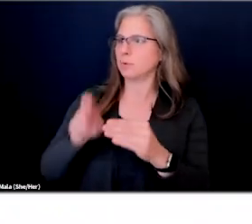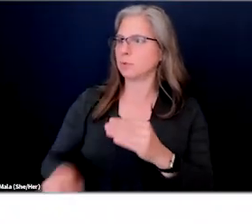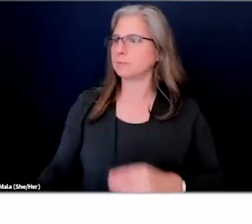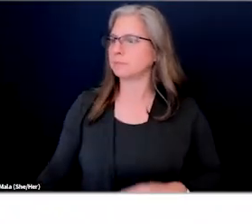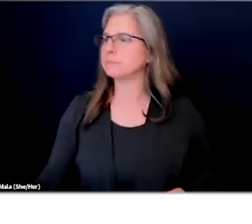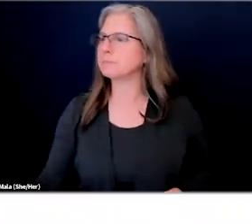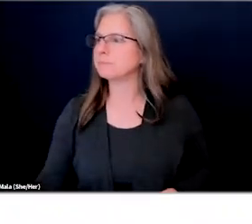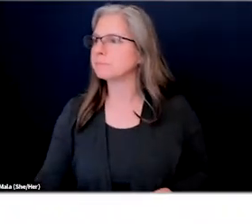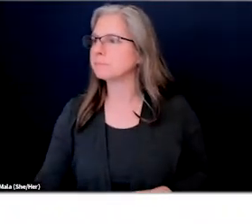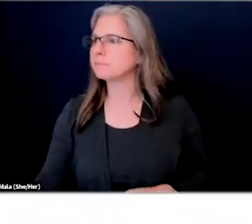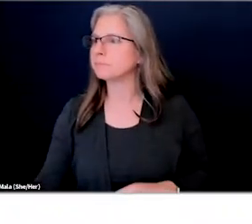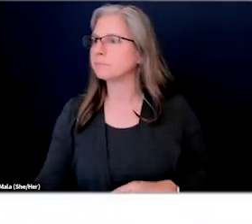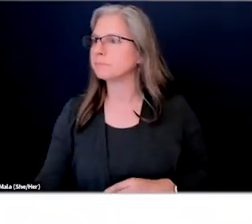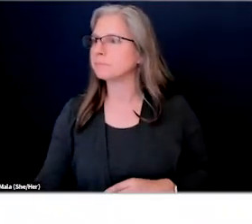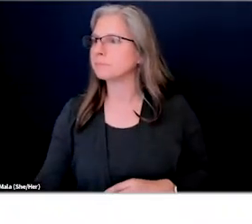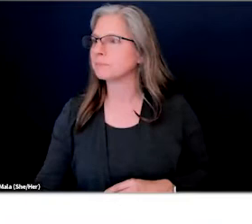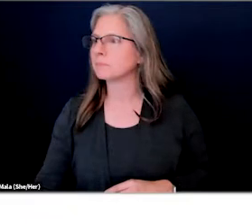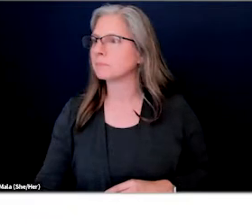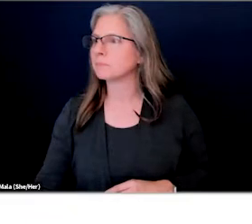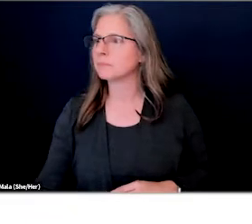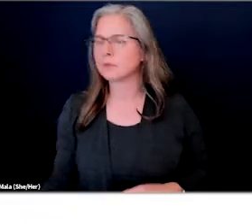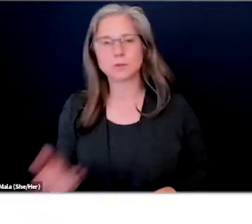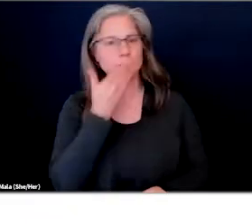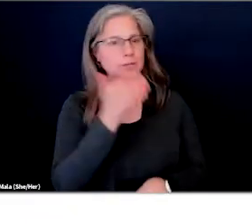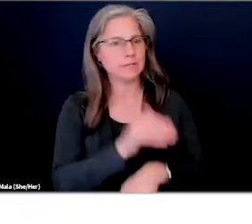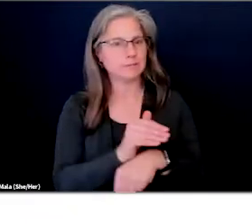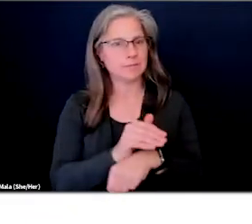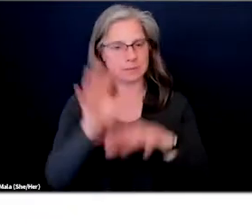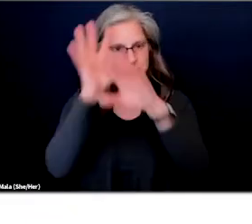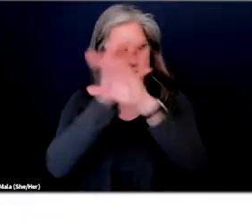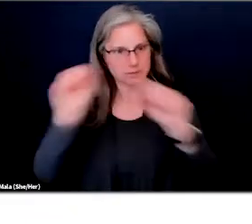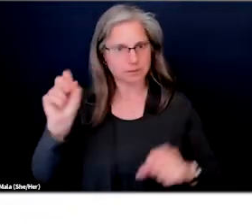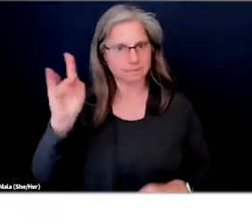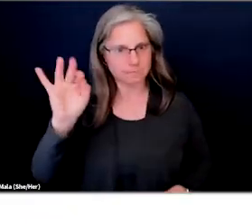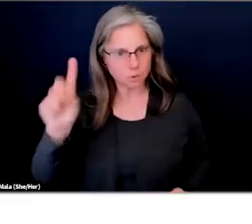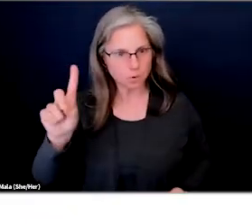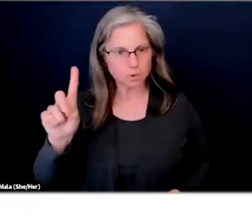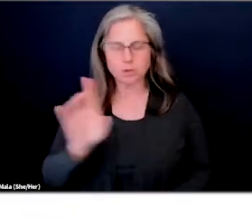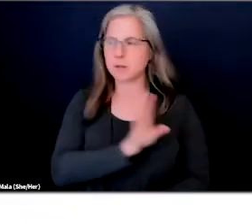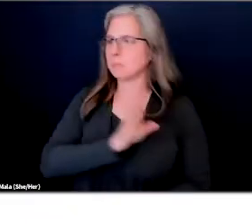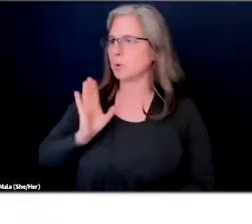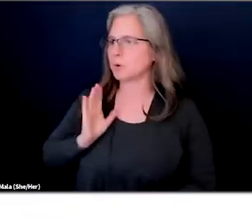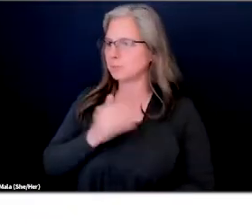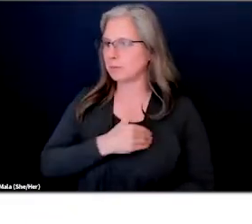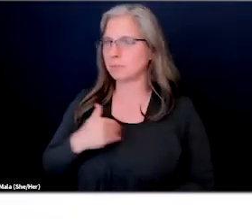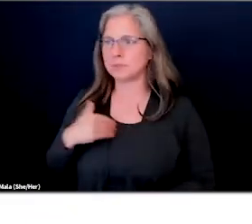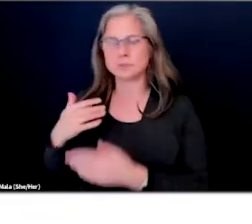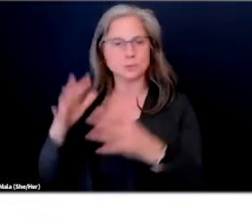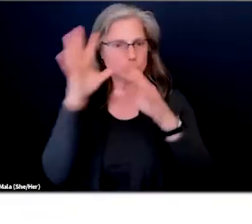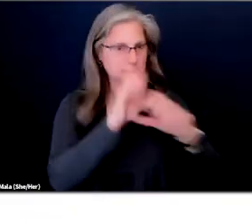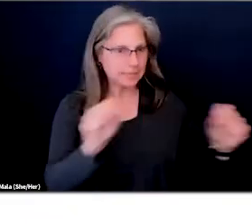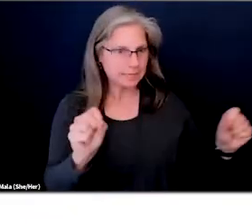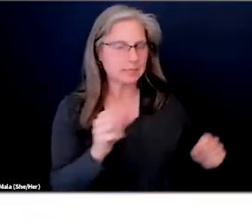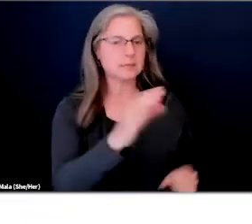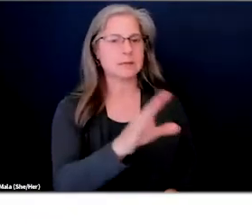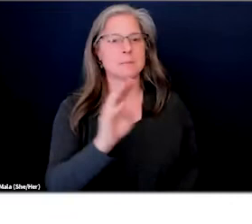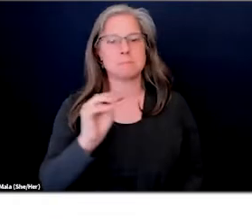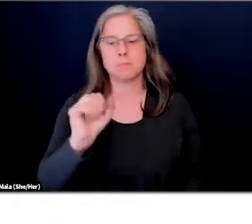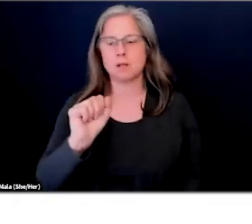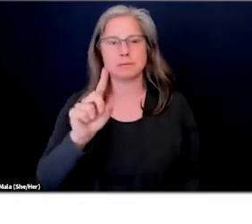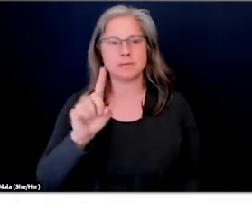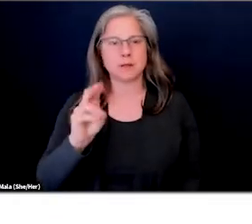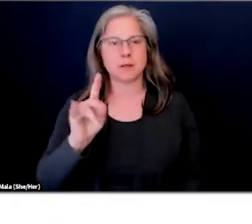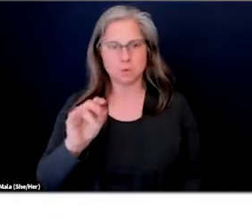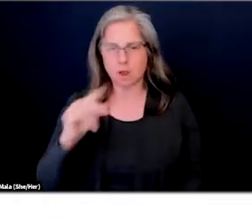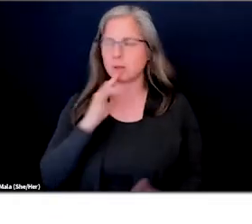Good evening, President Ford, board members, Superintendent Maldonado. I bring to you our